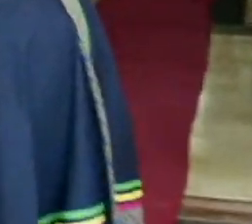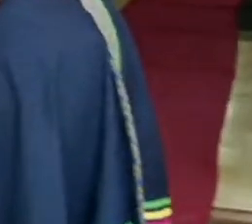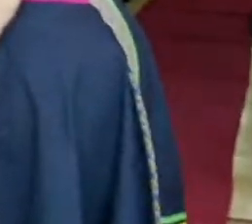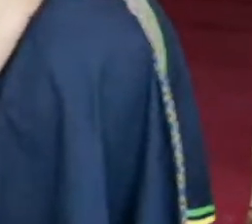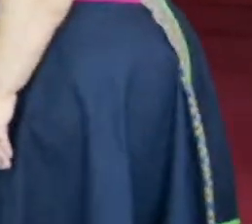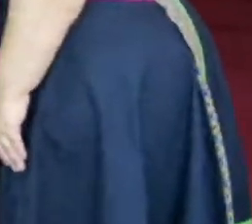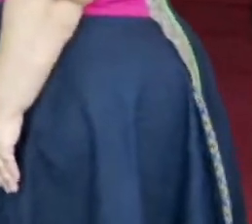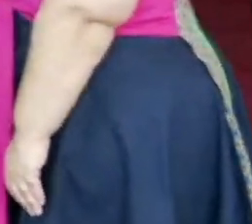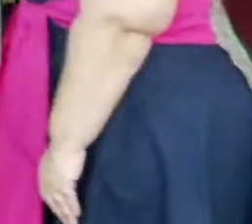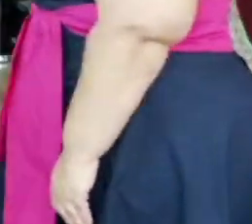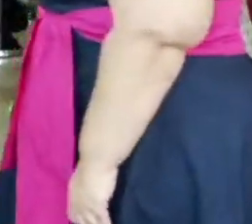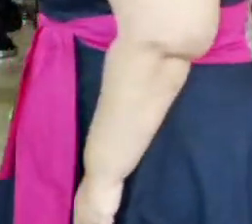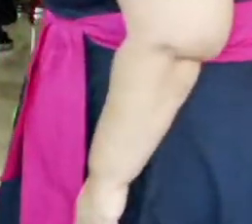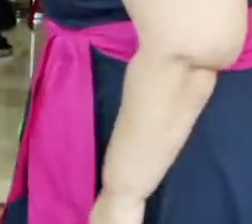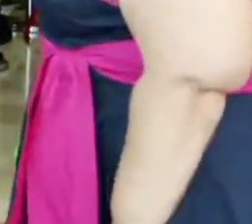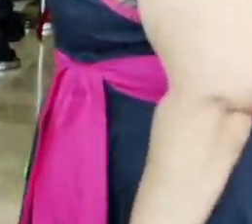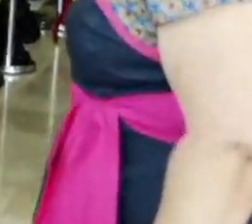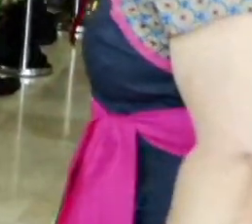Avusa, rather